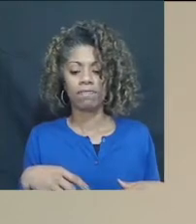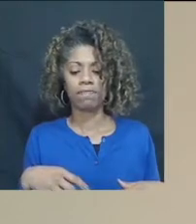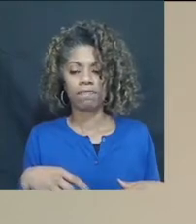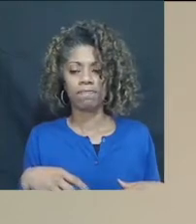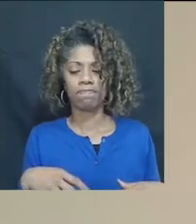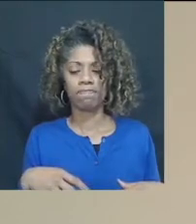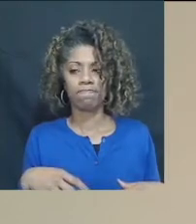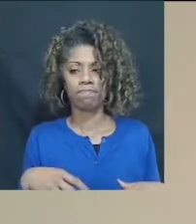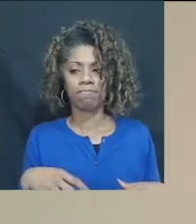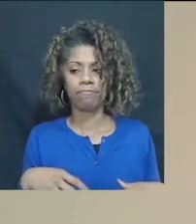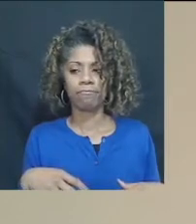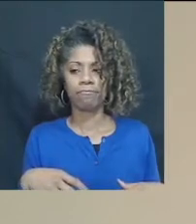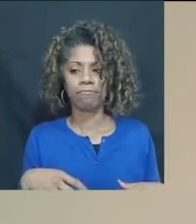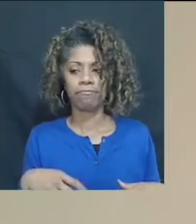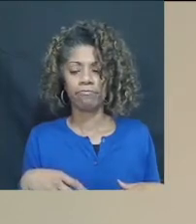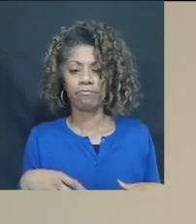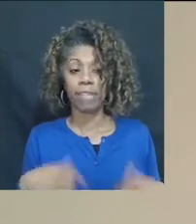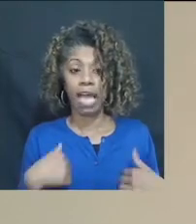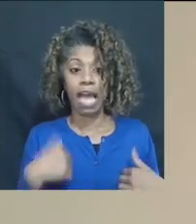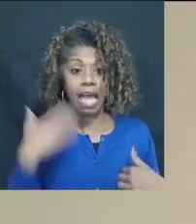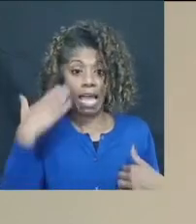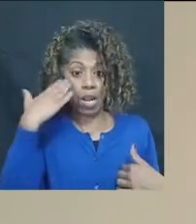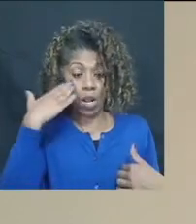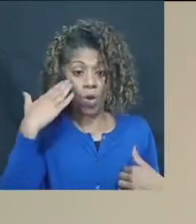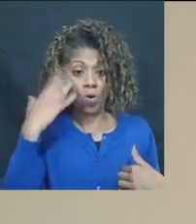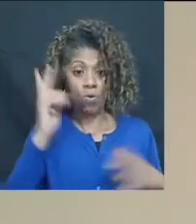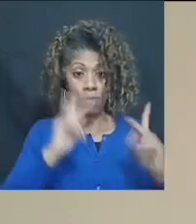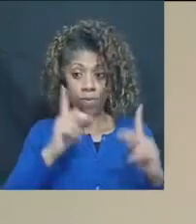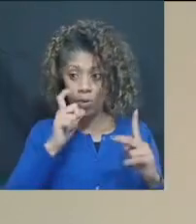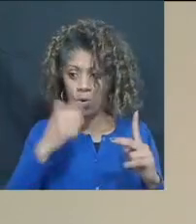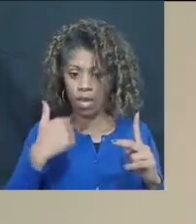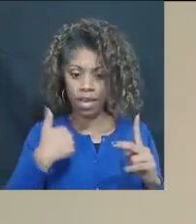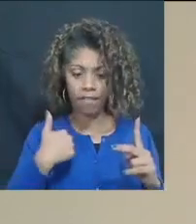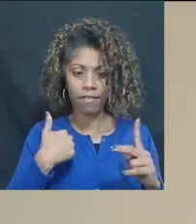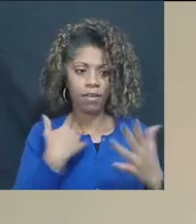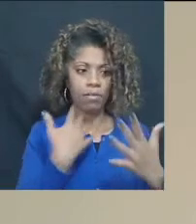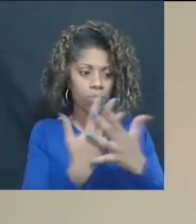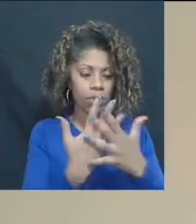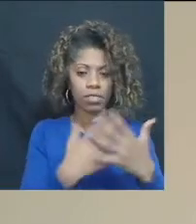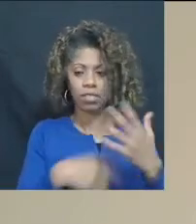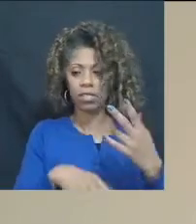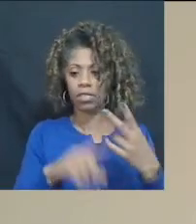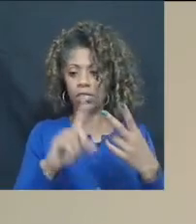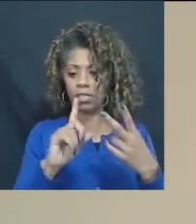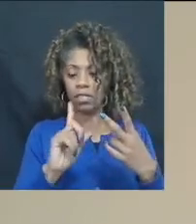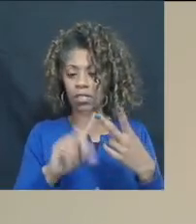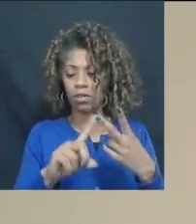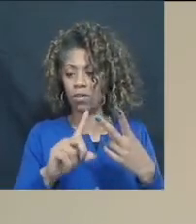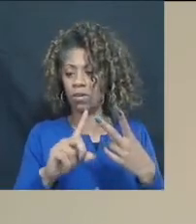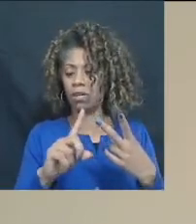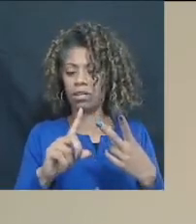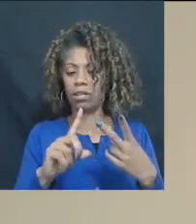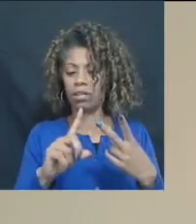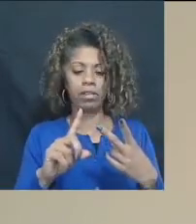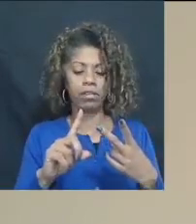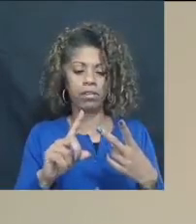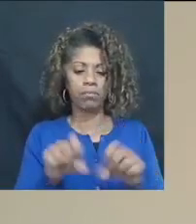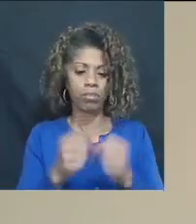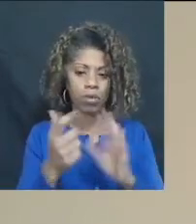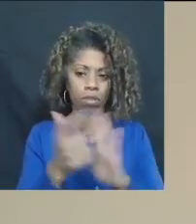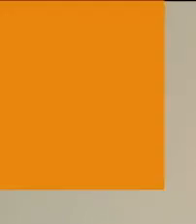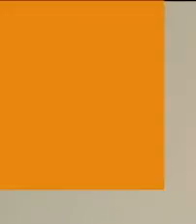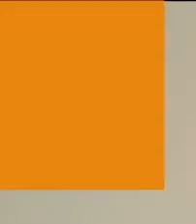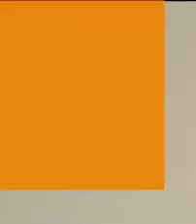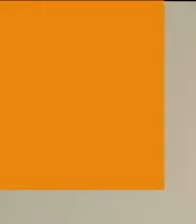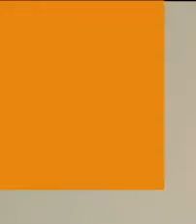folks who've, done crimes, done times, committed, serious infractions. And I know their humanity. I know how much they love. I know